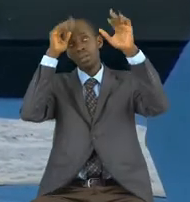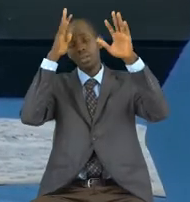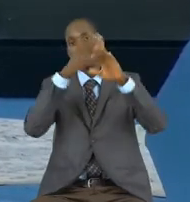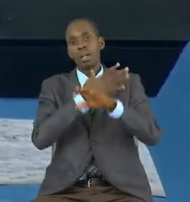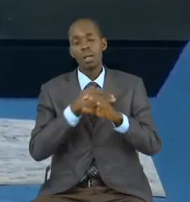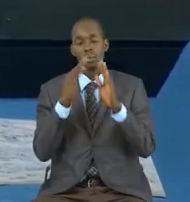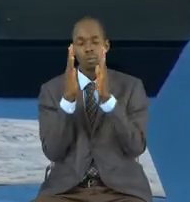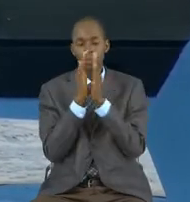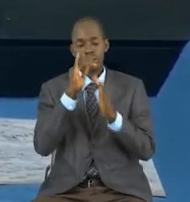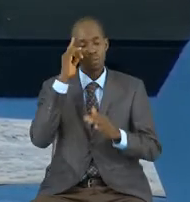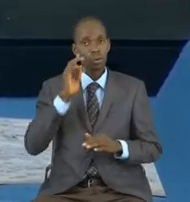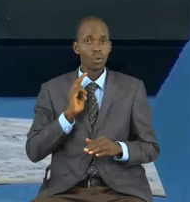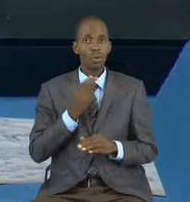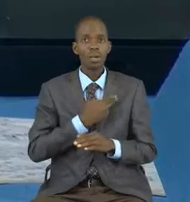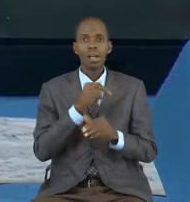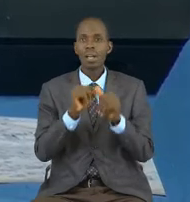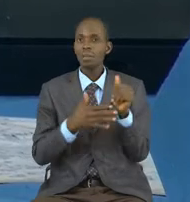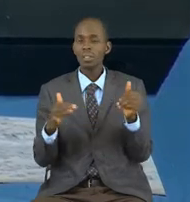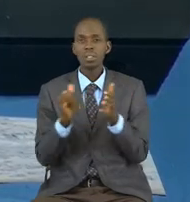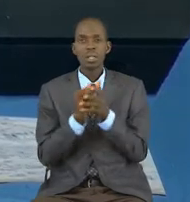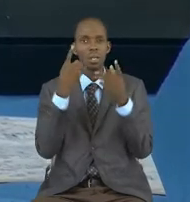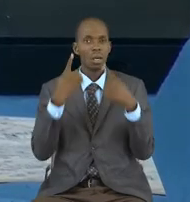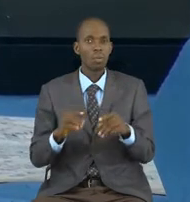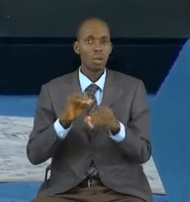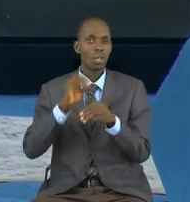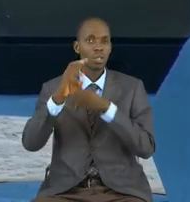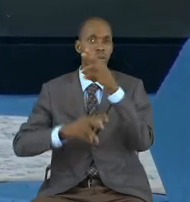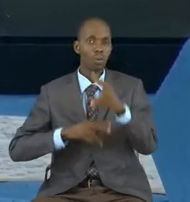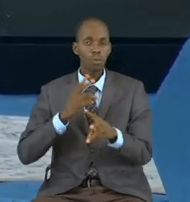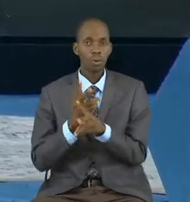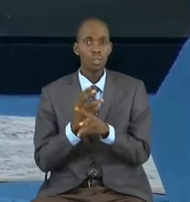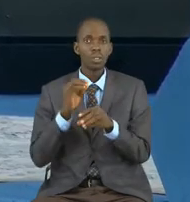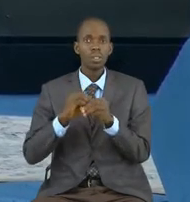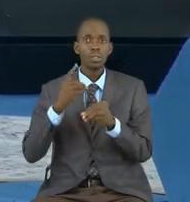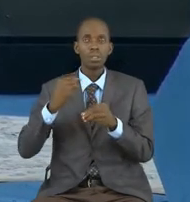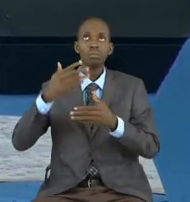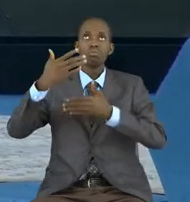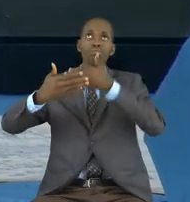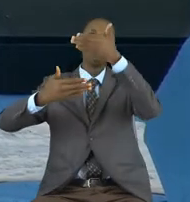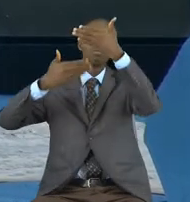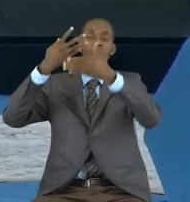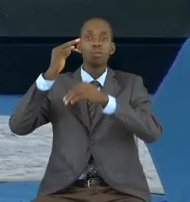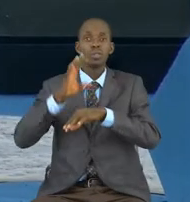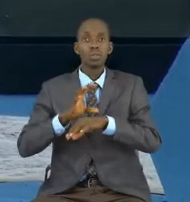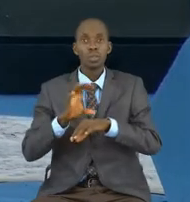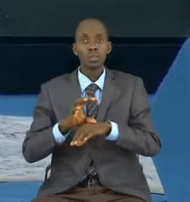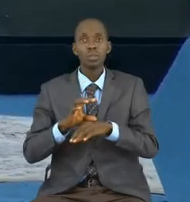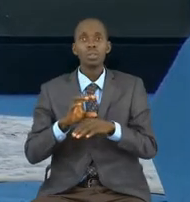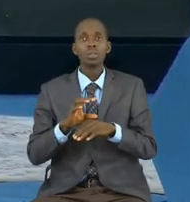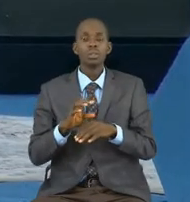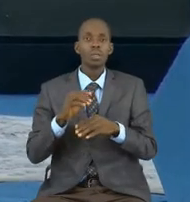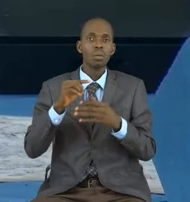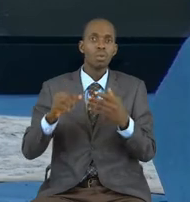that happens in the world, in the progress of the church, happens through him,